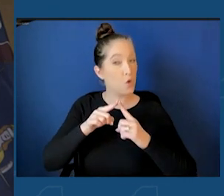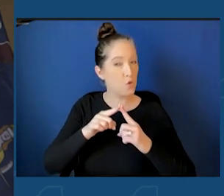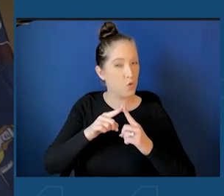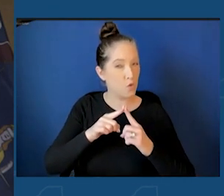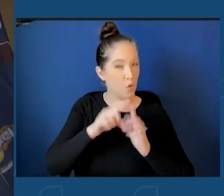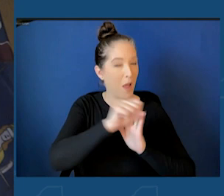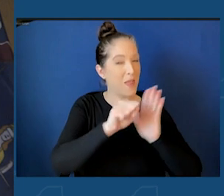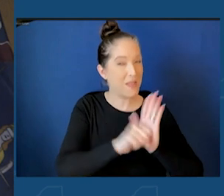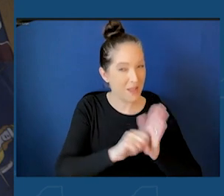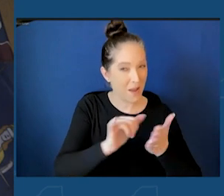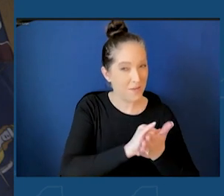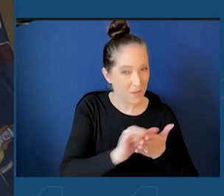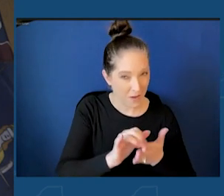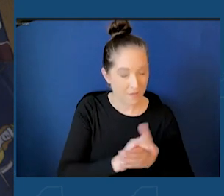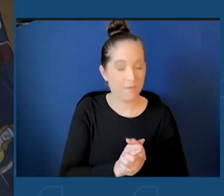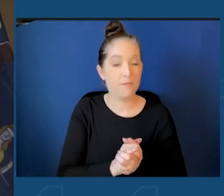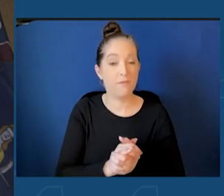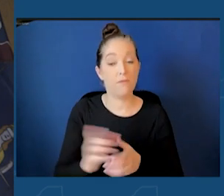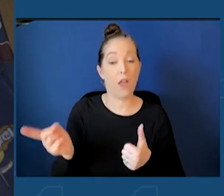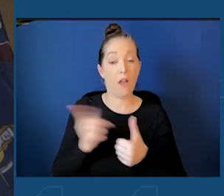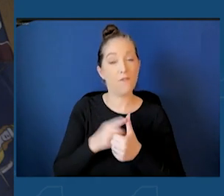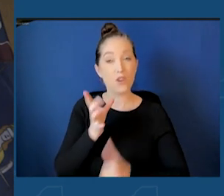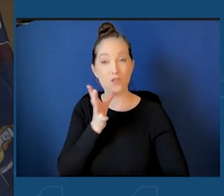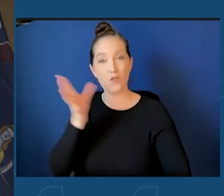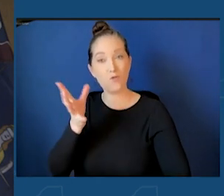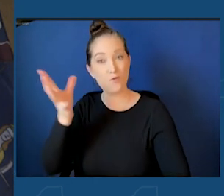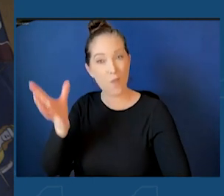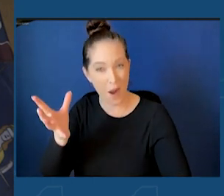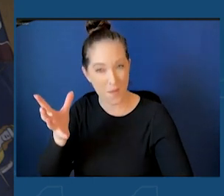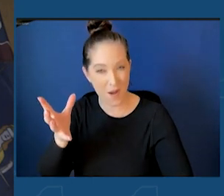First grandma to be the governor of the state of New York, but that's another story.